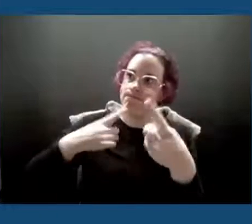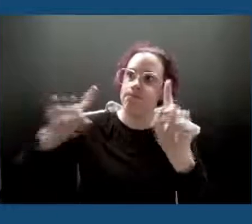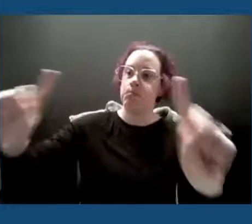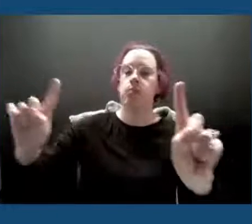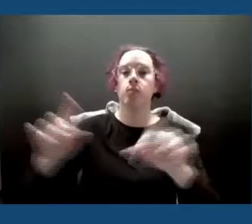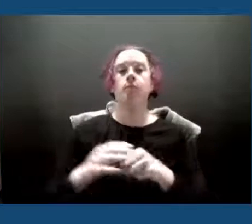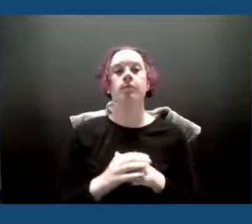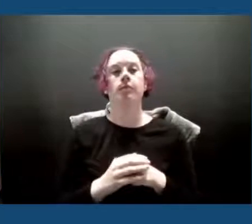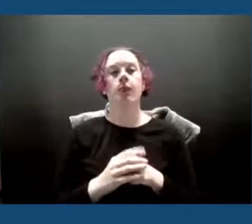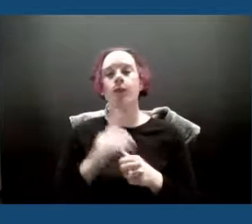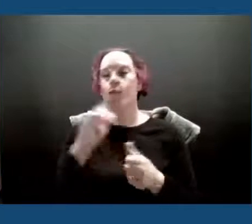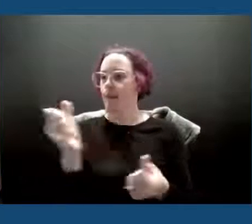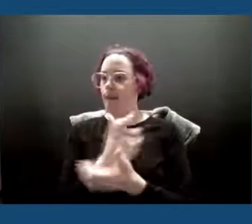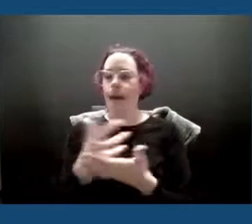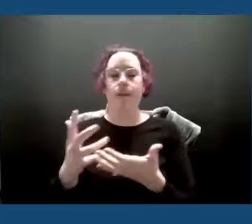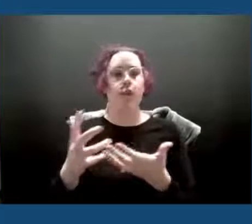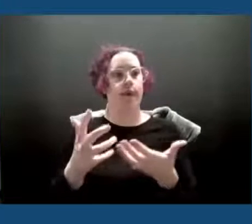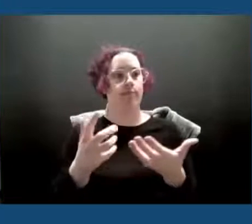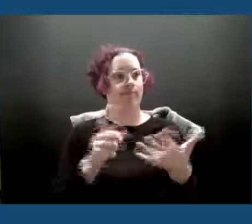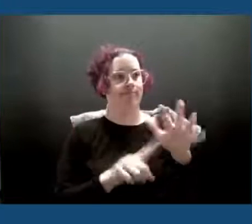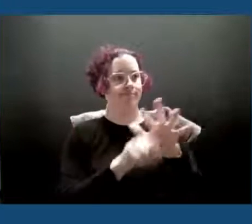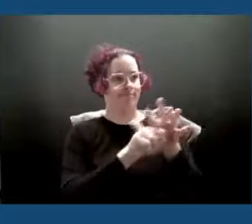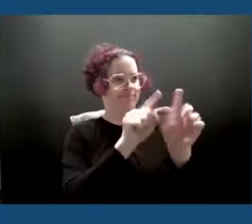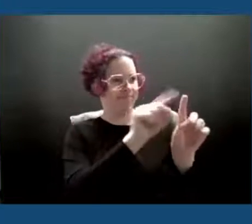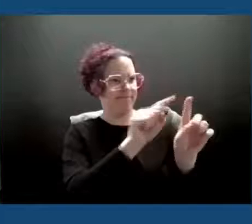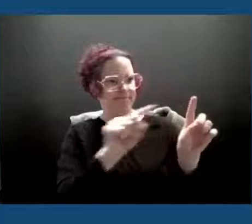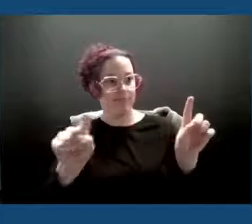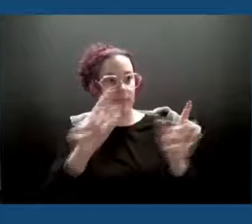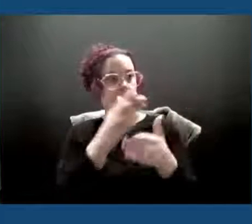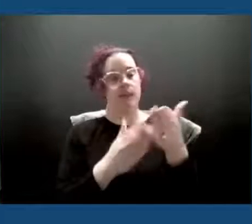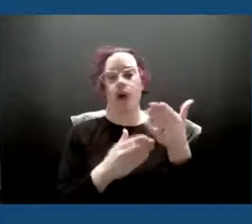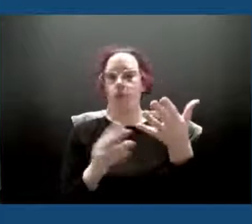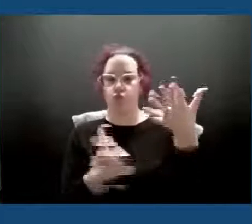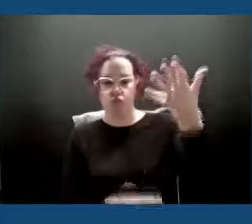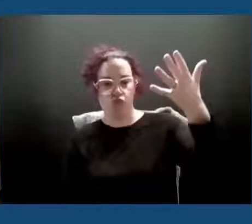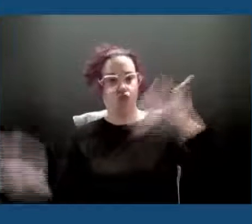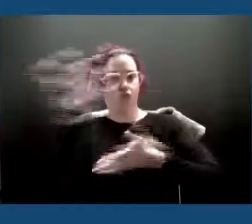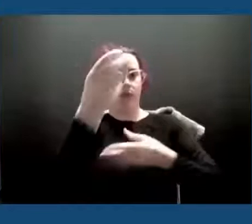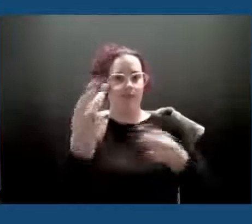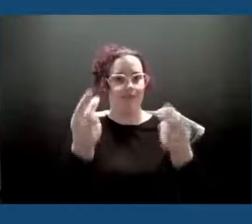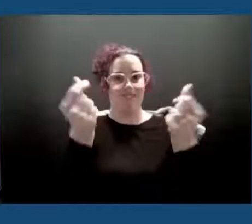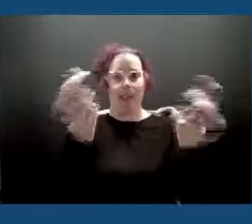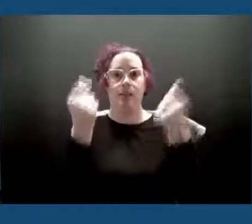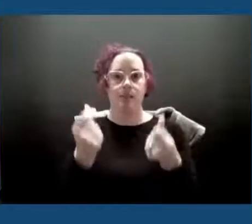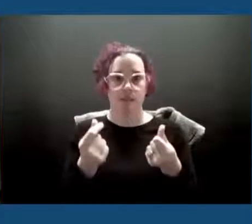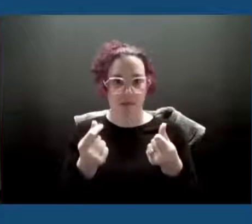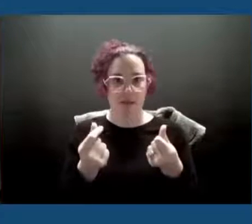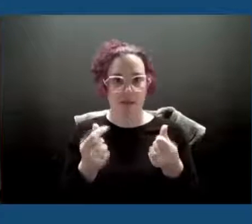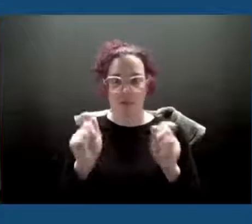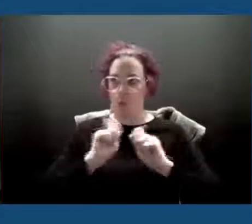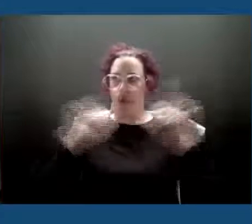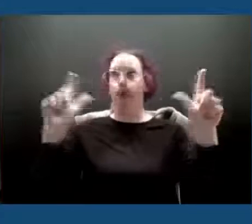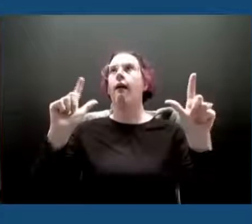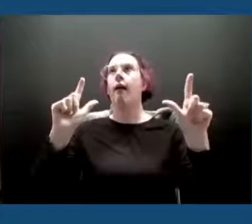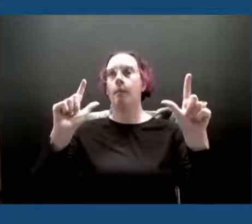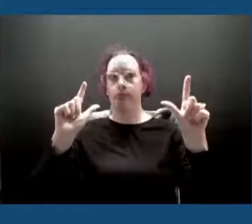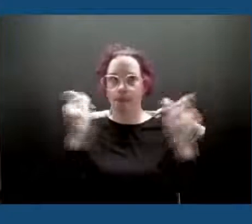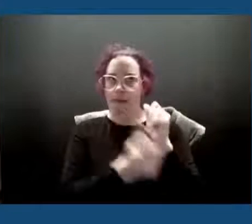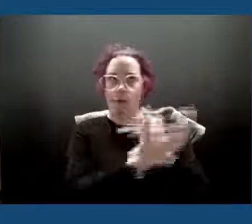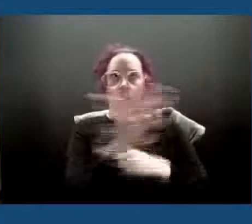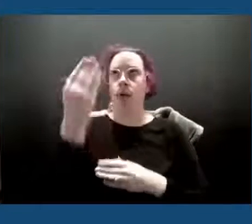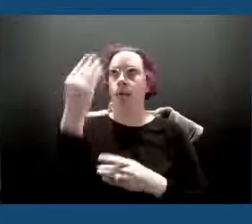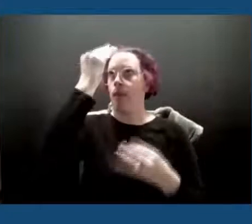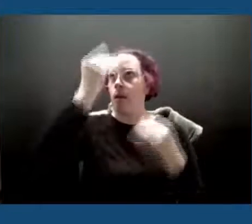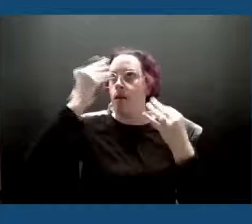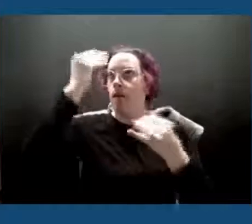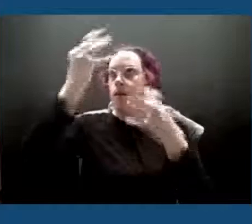get to deal with, some of them just push through to the top. Some of them are ones that you wake up thinking about, or there are people